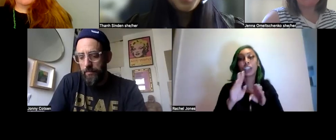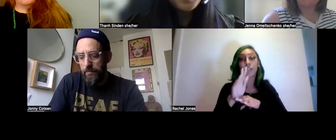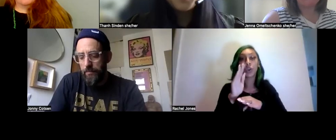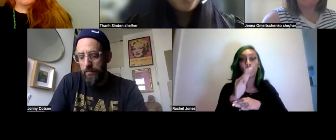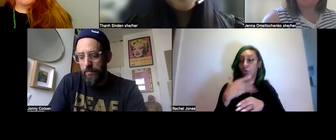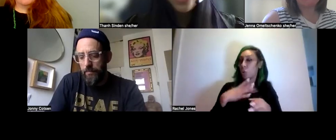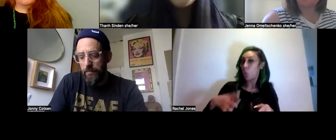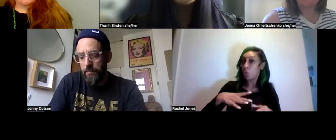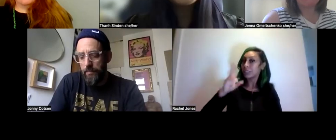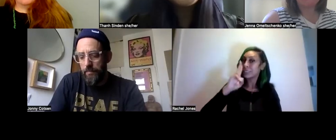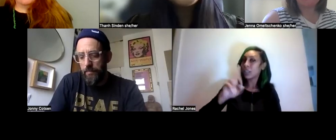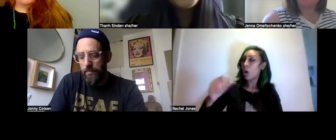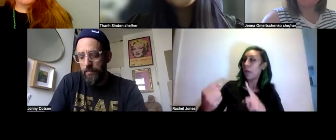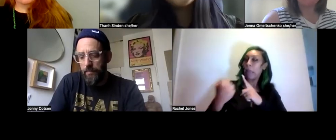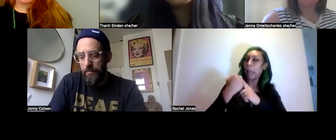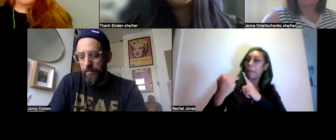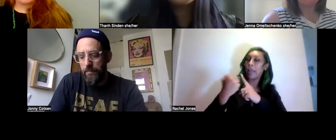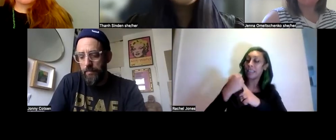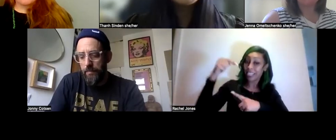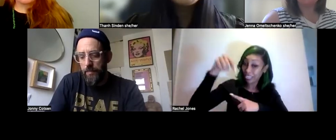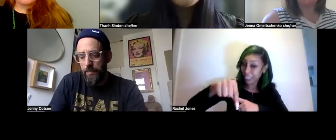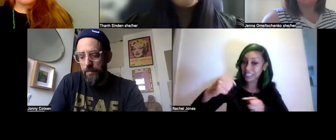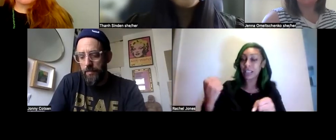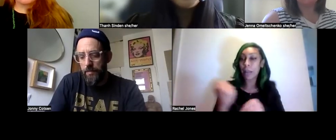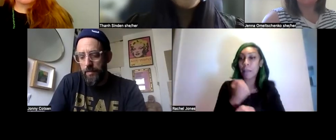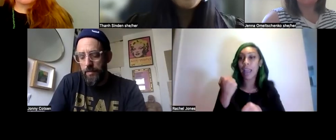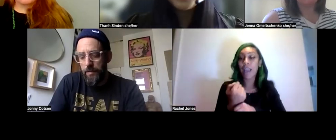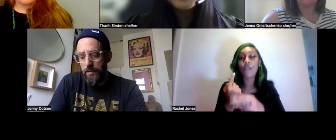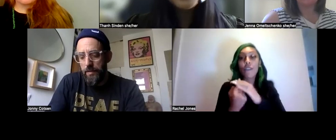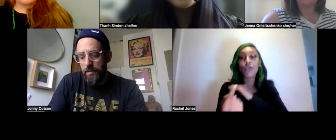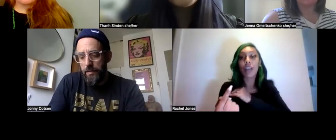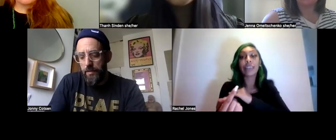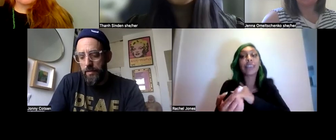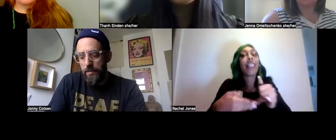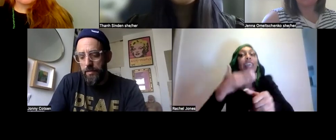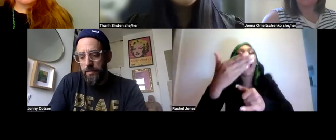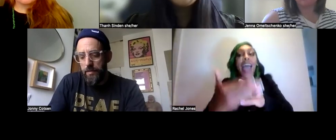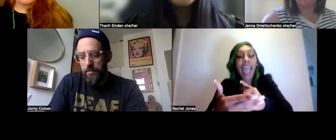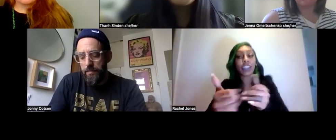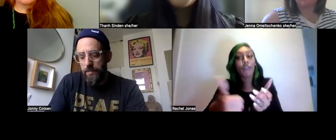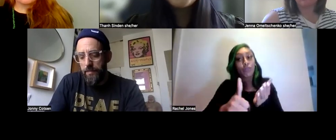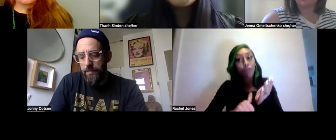see, you know, what impact this is making for freelancers at the, you know, at the end of this program.